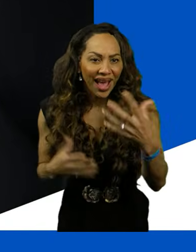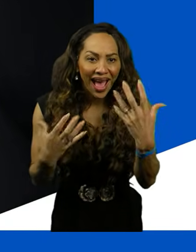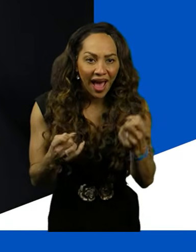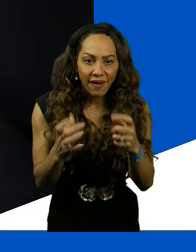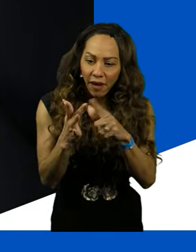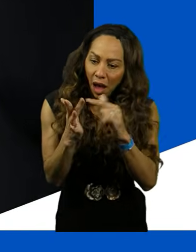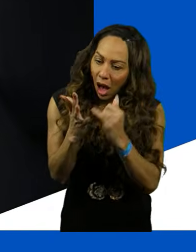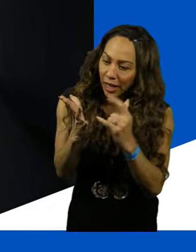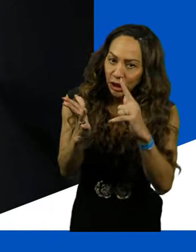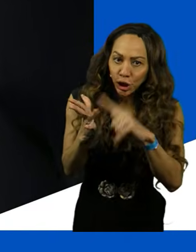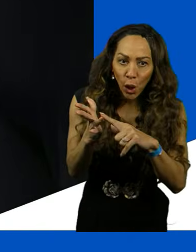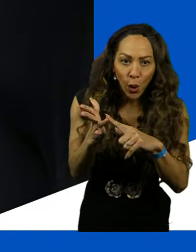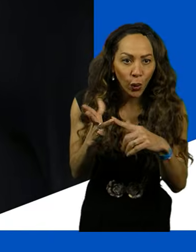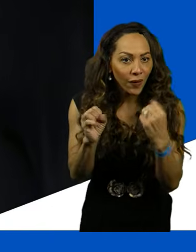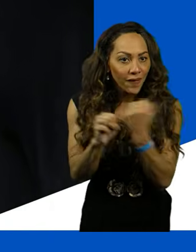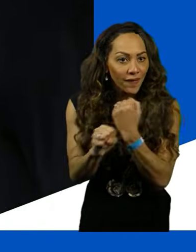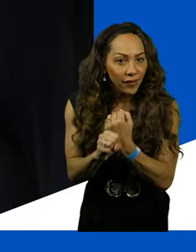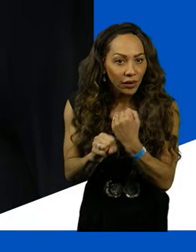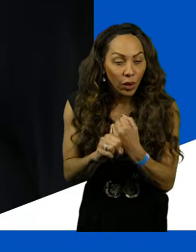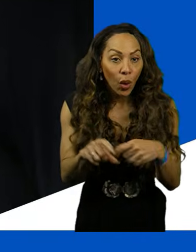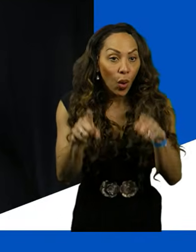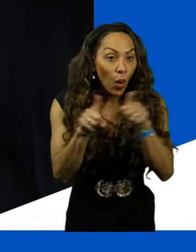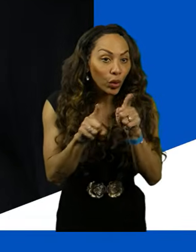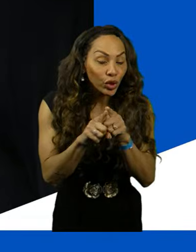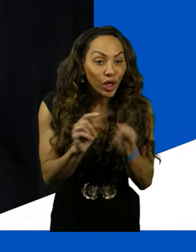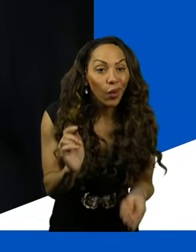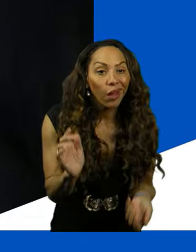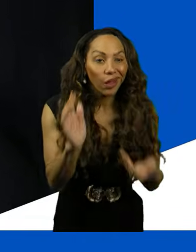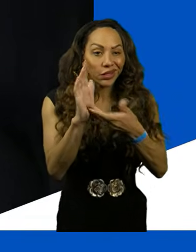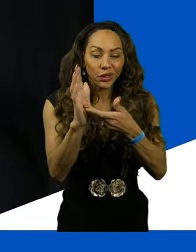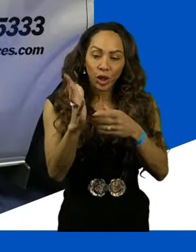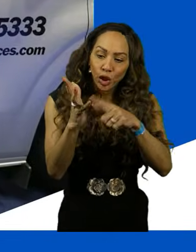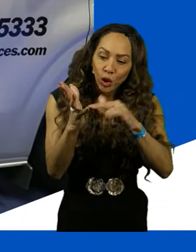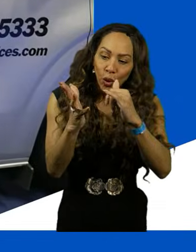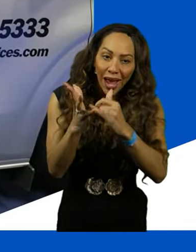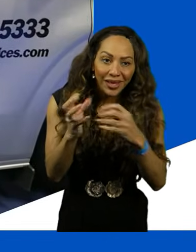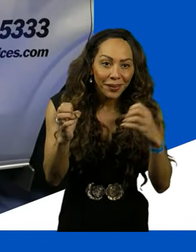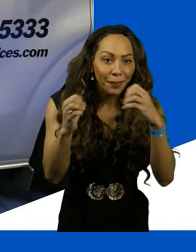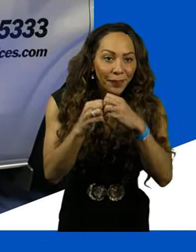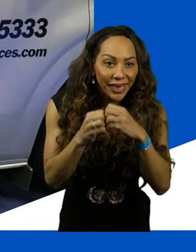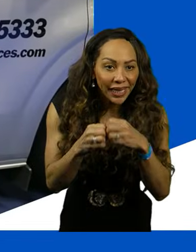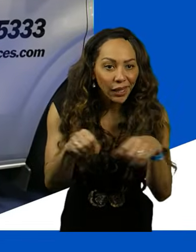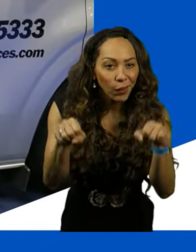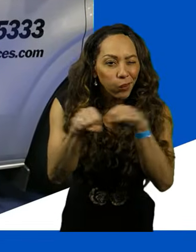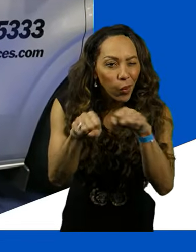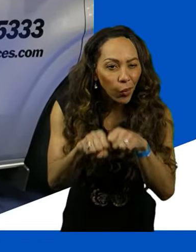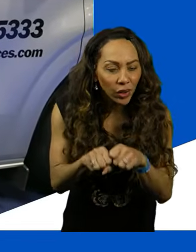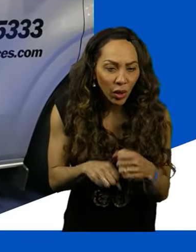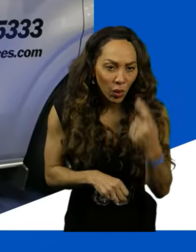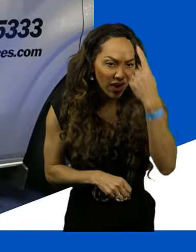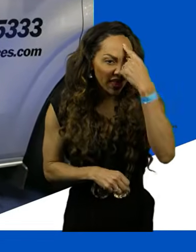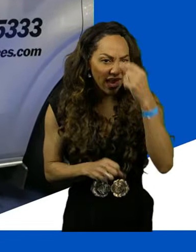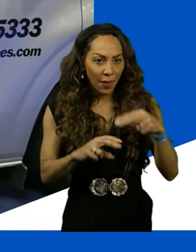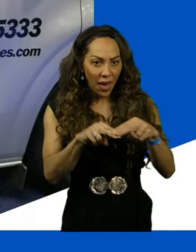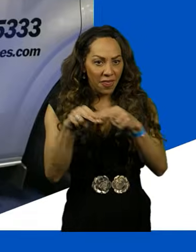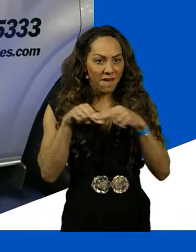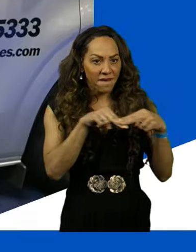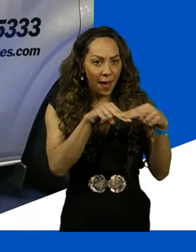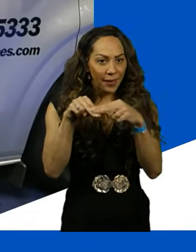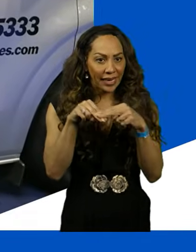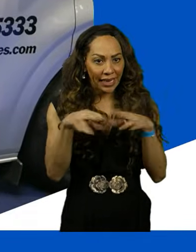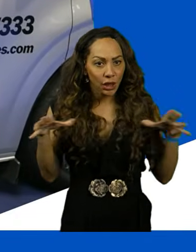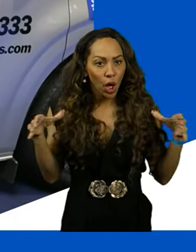standard. We have added optional USB ports. They're all come in the vehicles. We try to think of a family as a whole and not just one